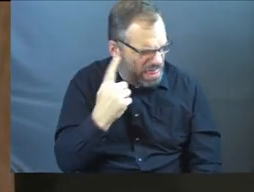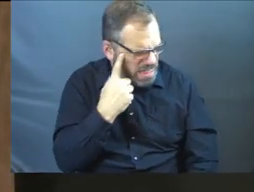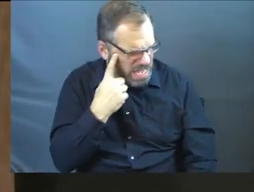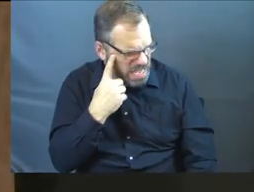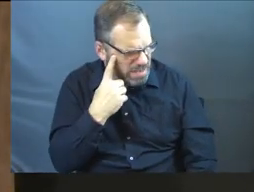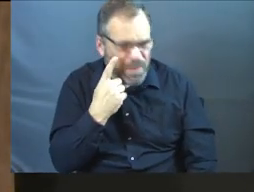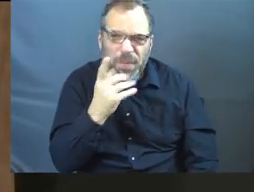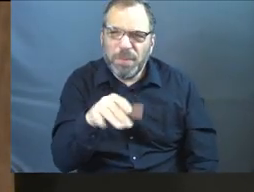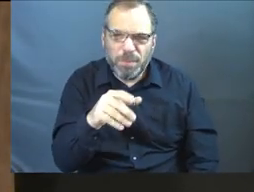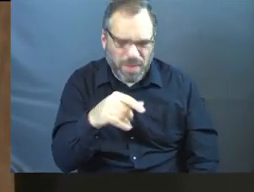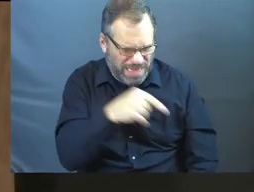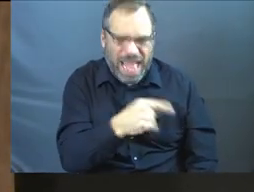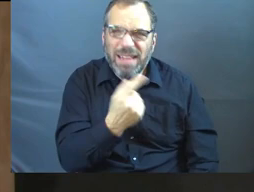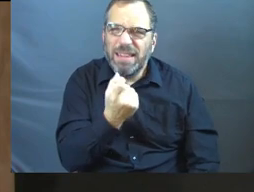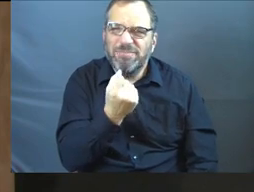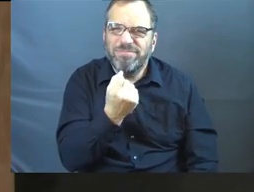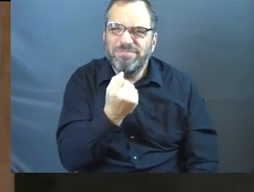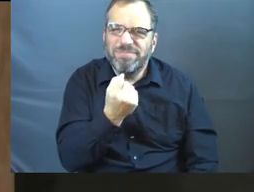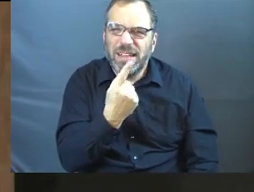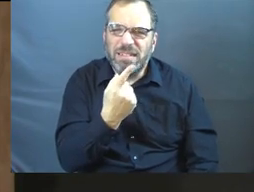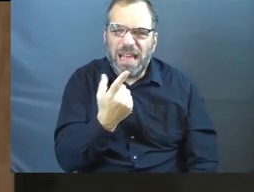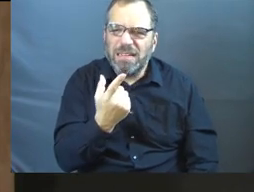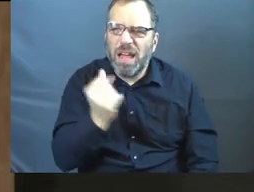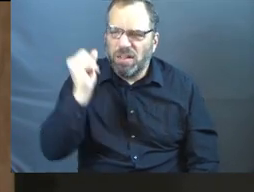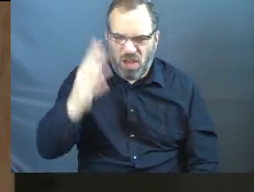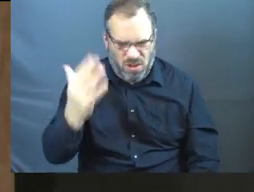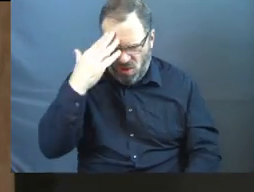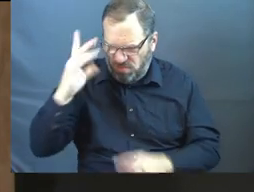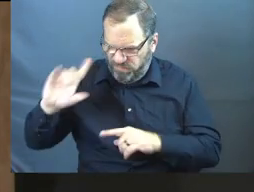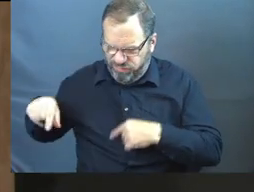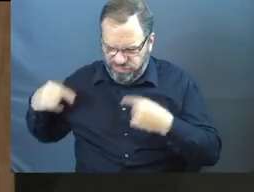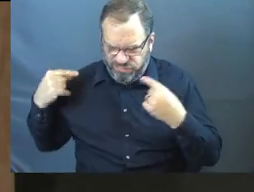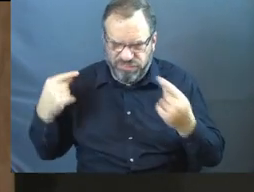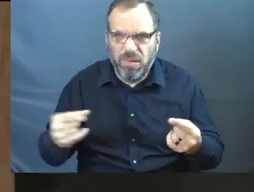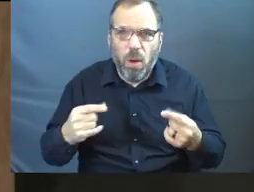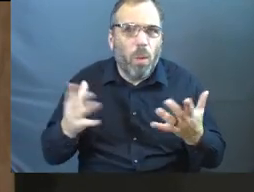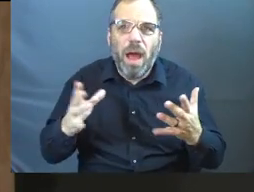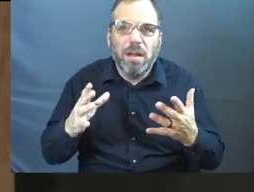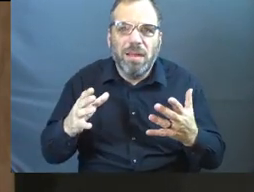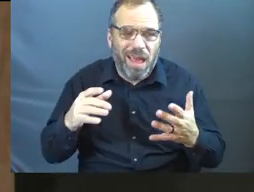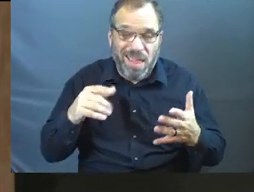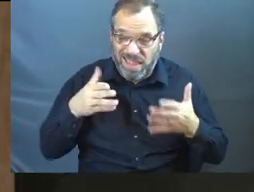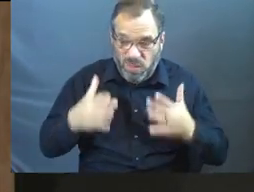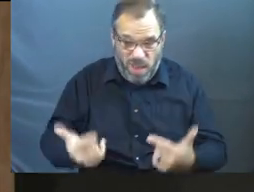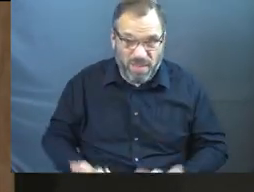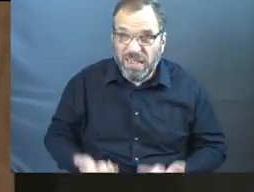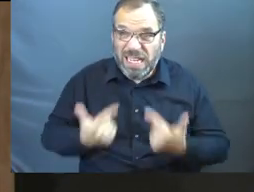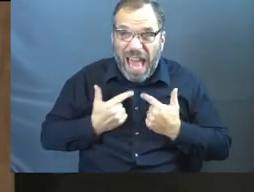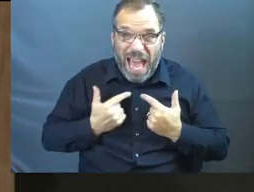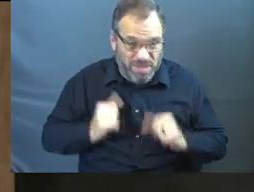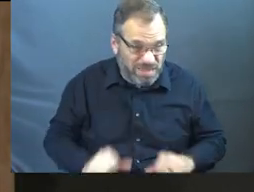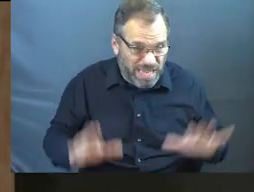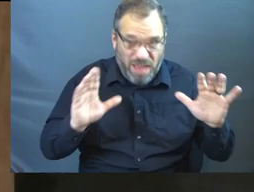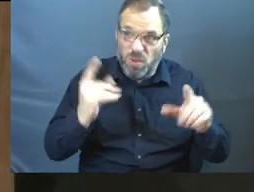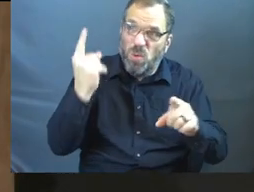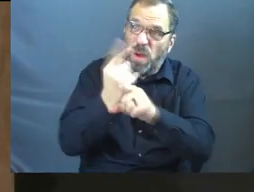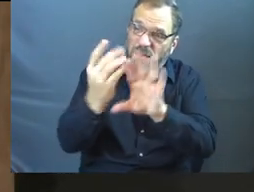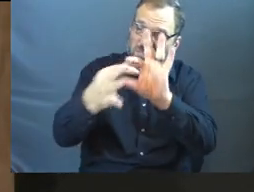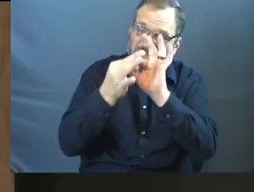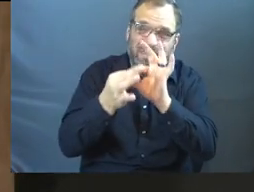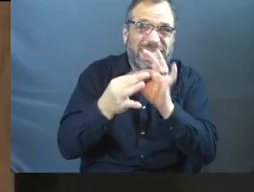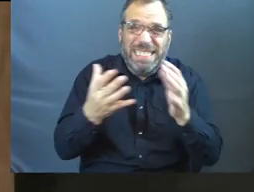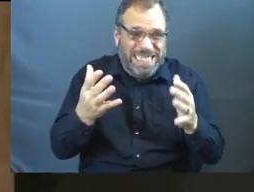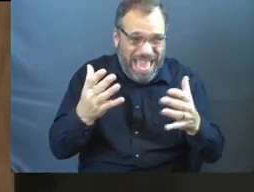think what they were coming to the realization of, and really what God had known all along, of course, was that this way of life, this way of being right with God,